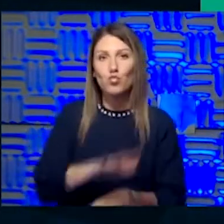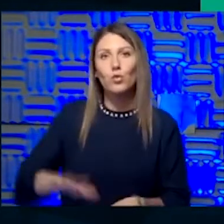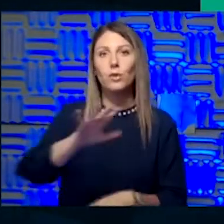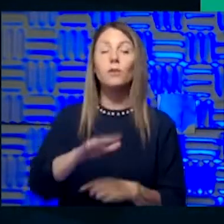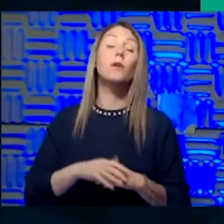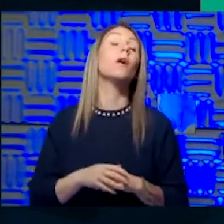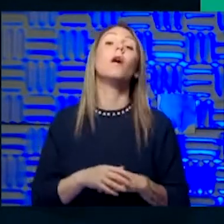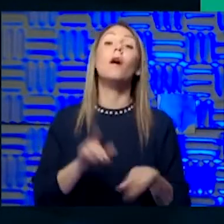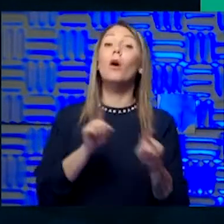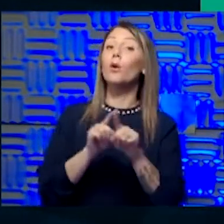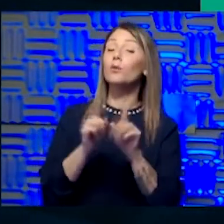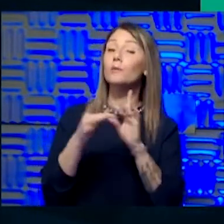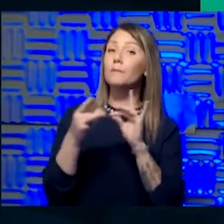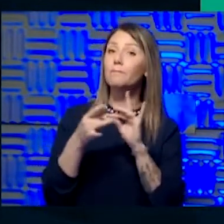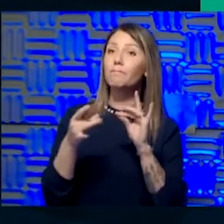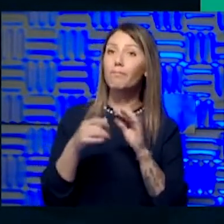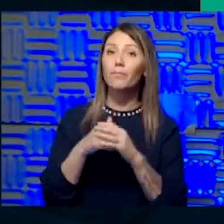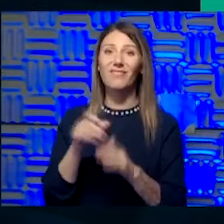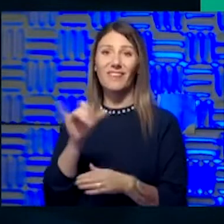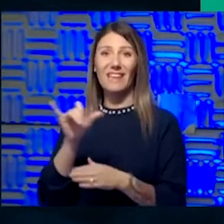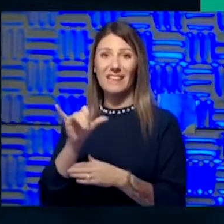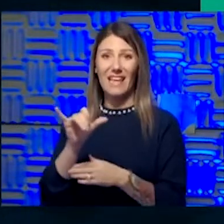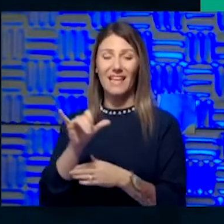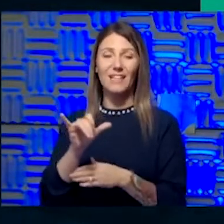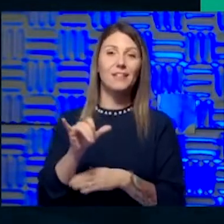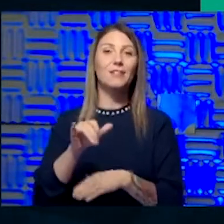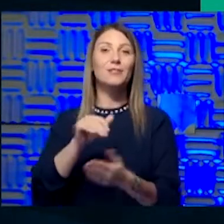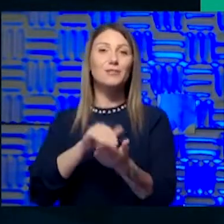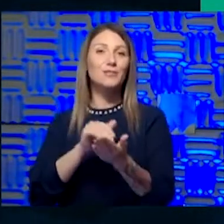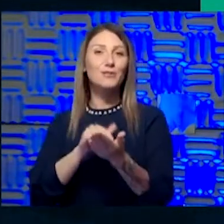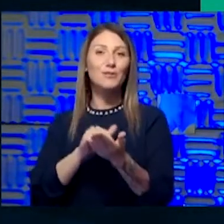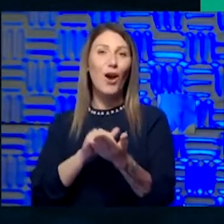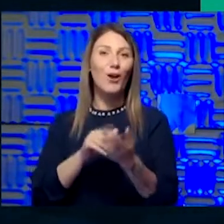Speaking, like what Dr. Hawkeye mentioned,